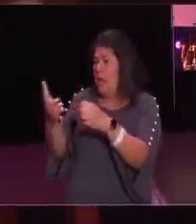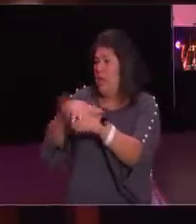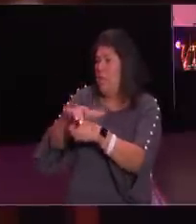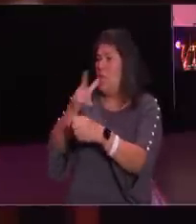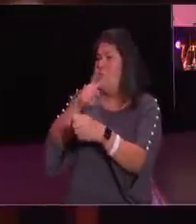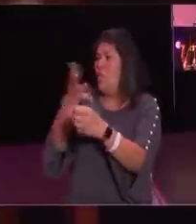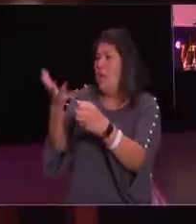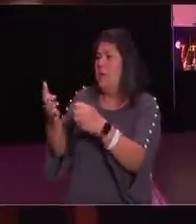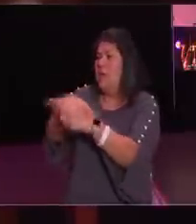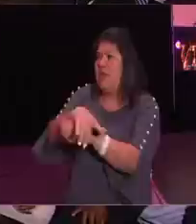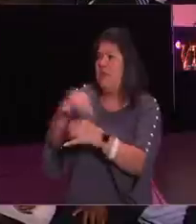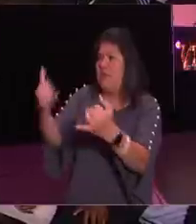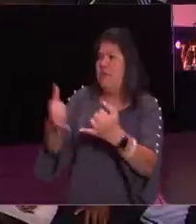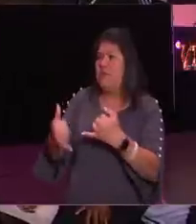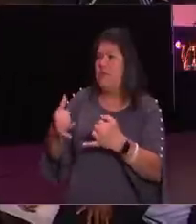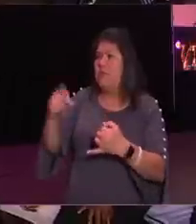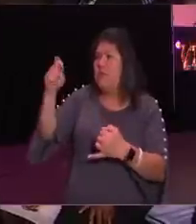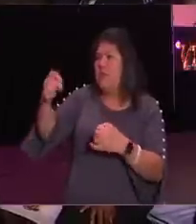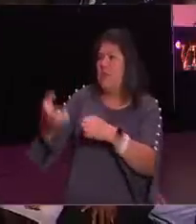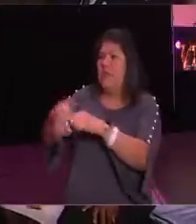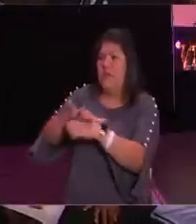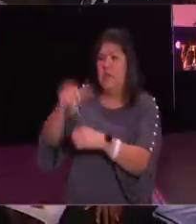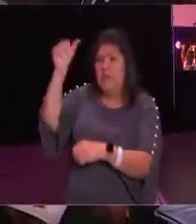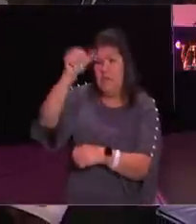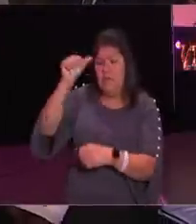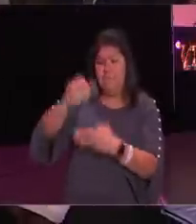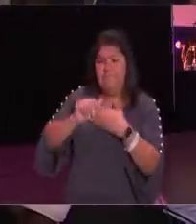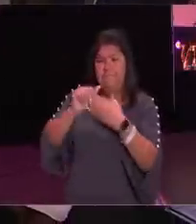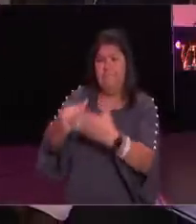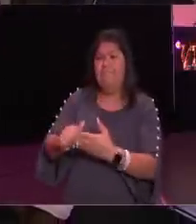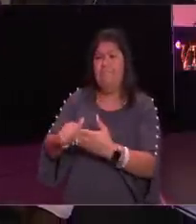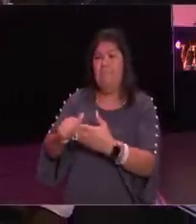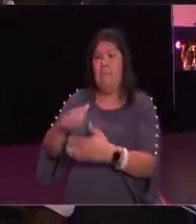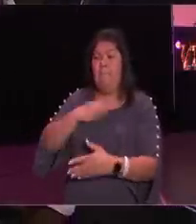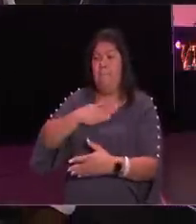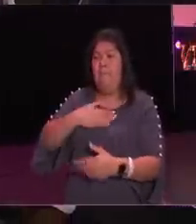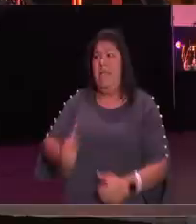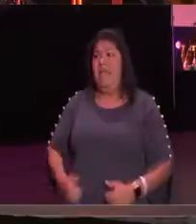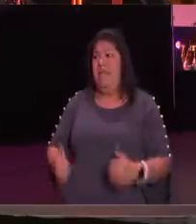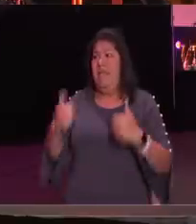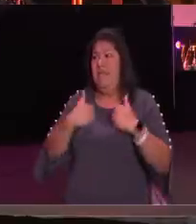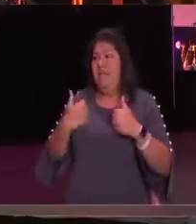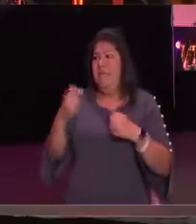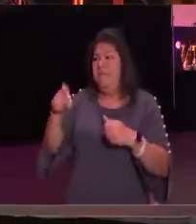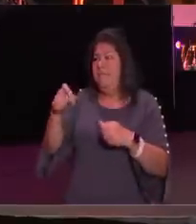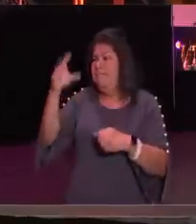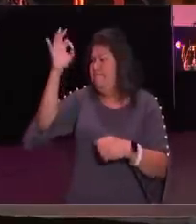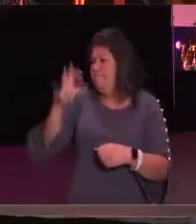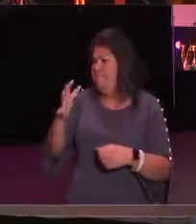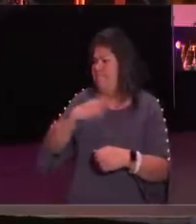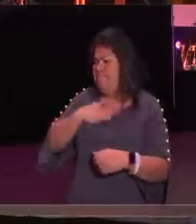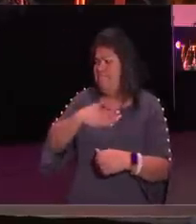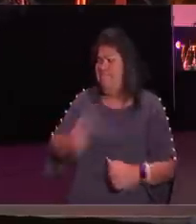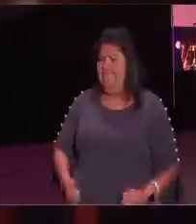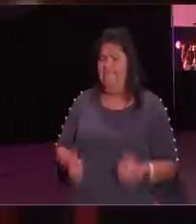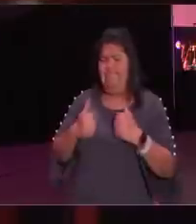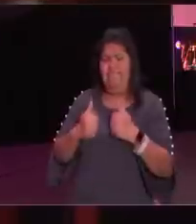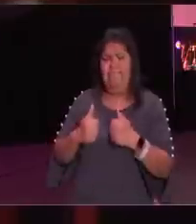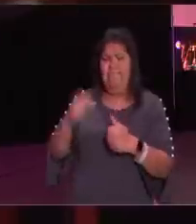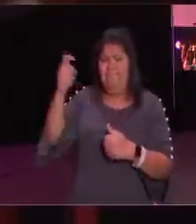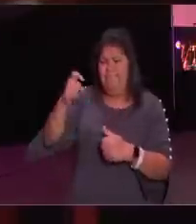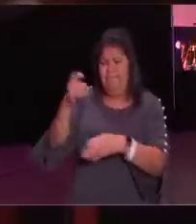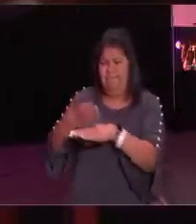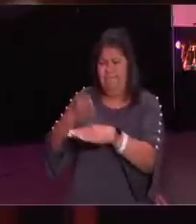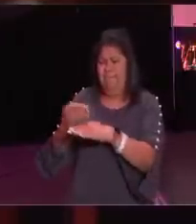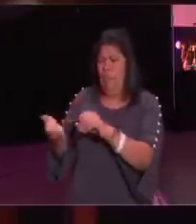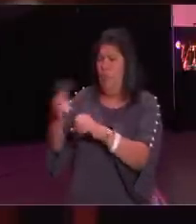covered. I need the covering of anointed leadership over my life. I need a pastor over my life. I need